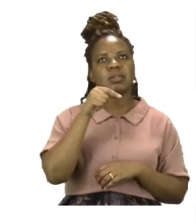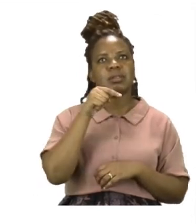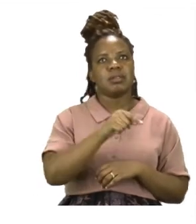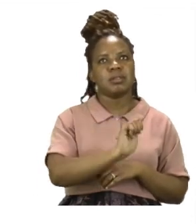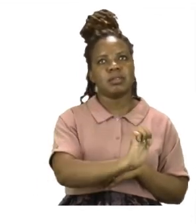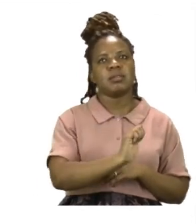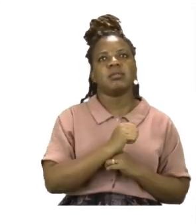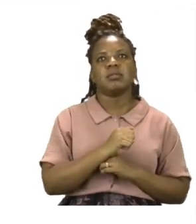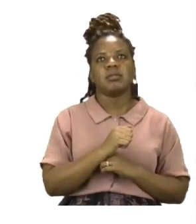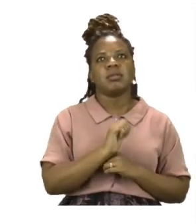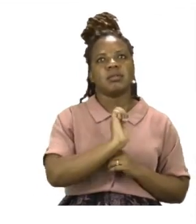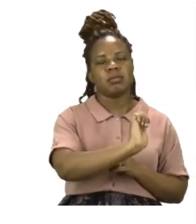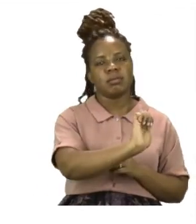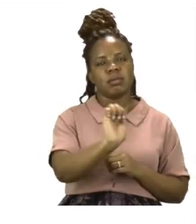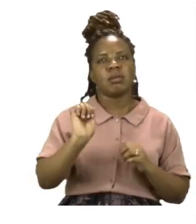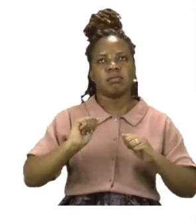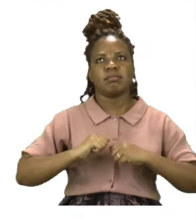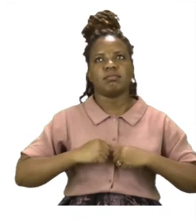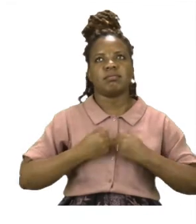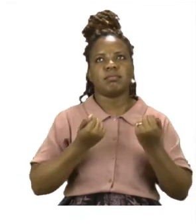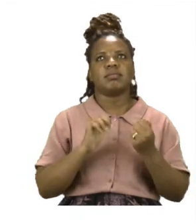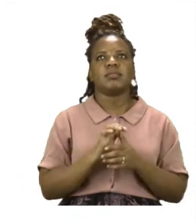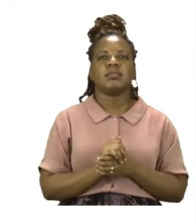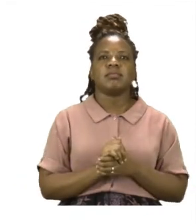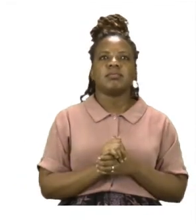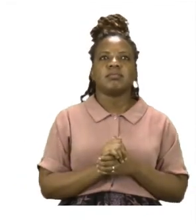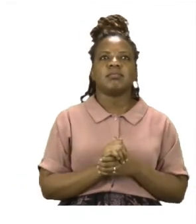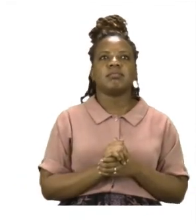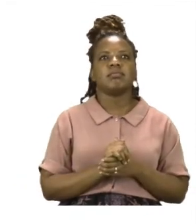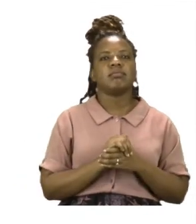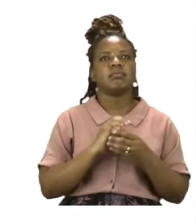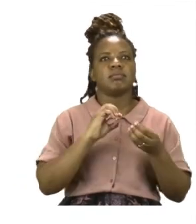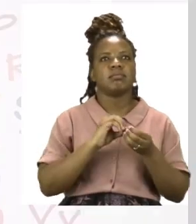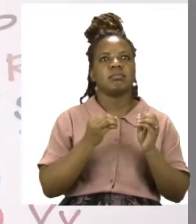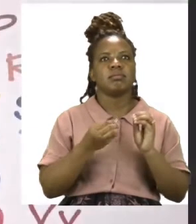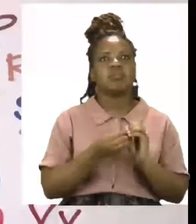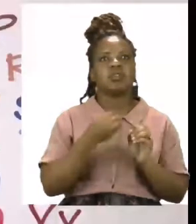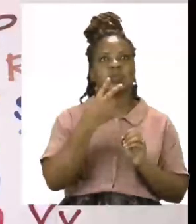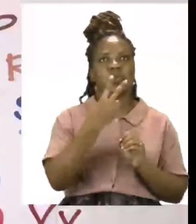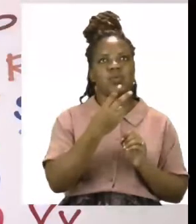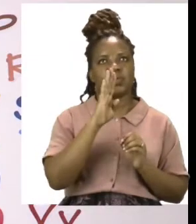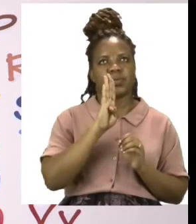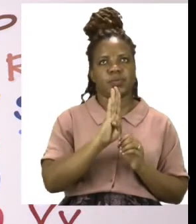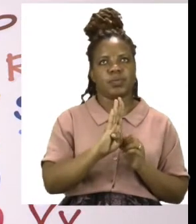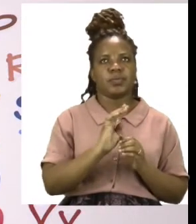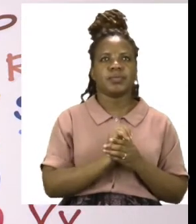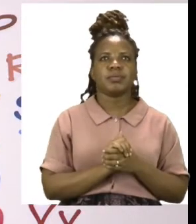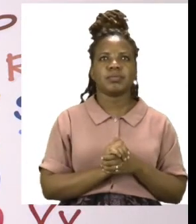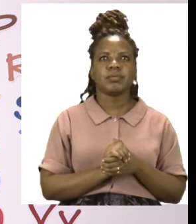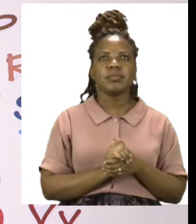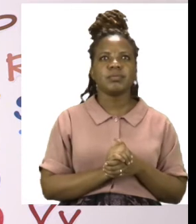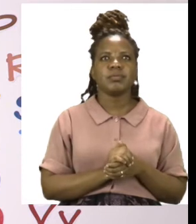or ours. And we are going to do number 2 together. So let's take a look at the board. Number